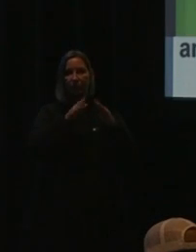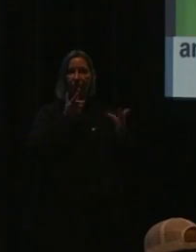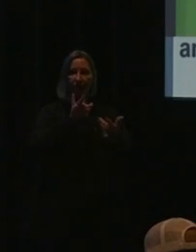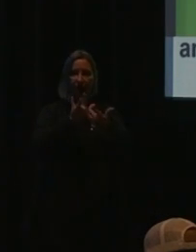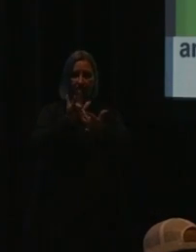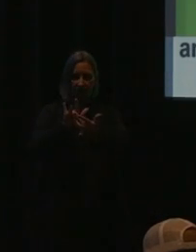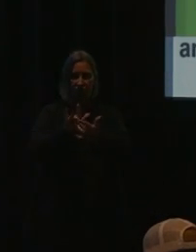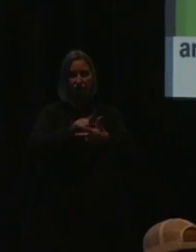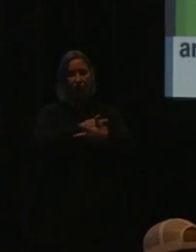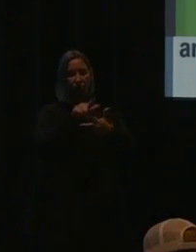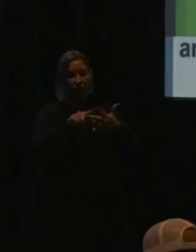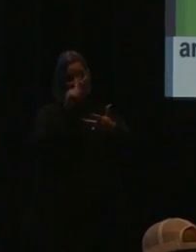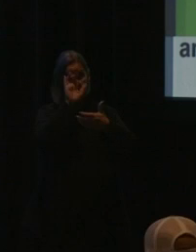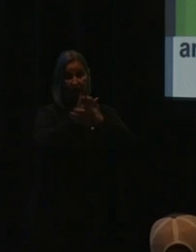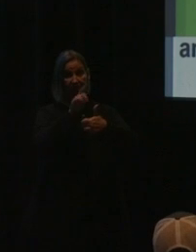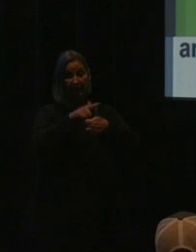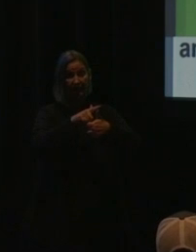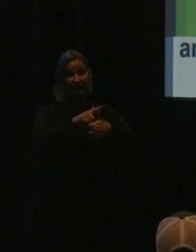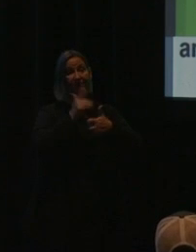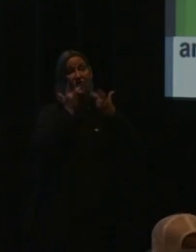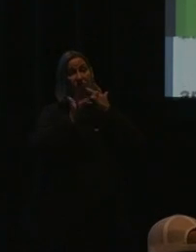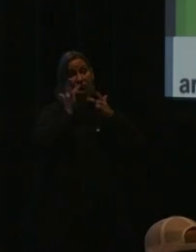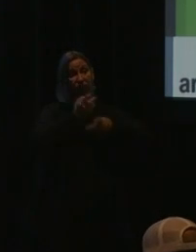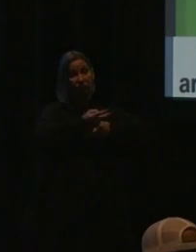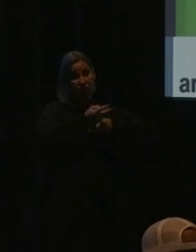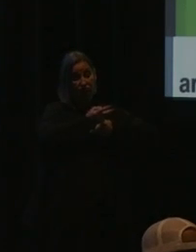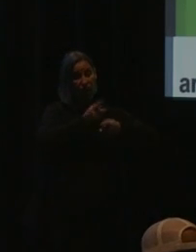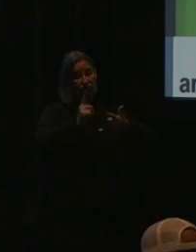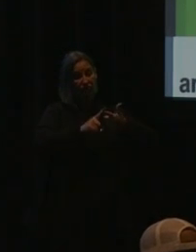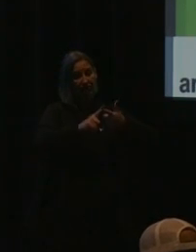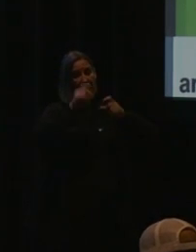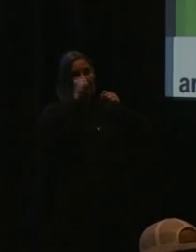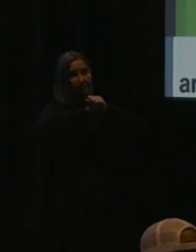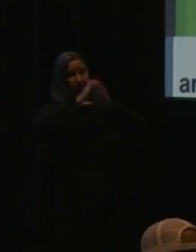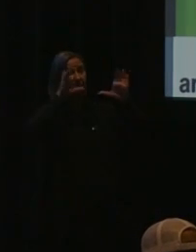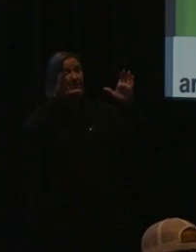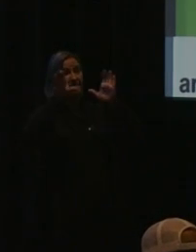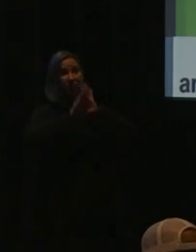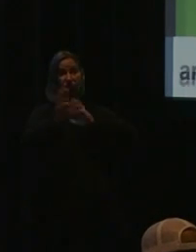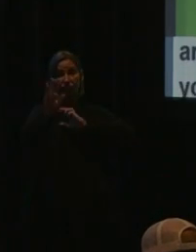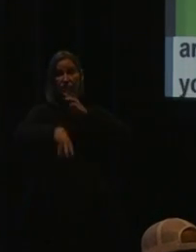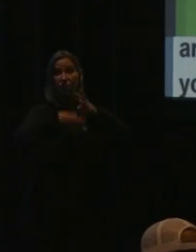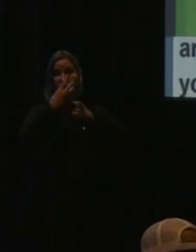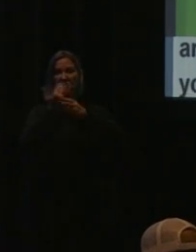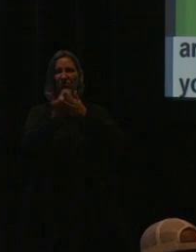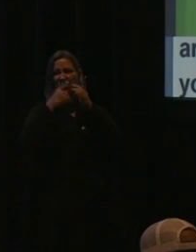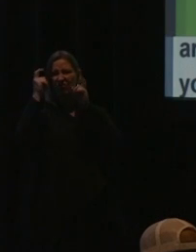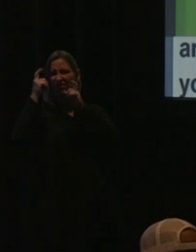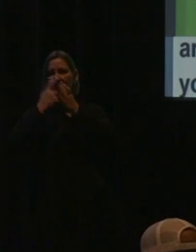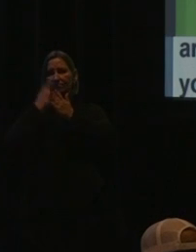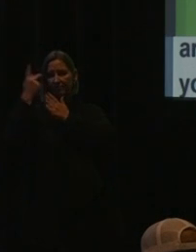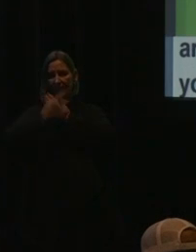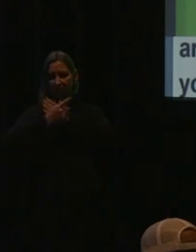programs of Green Spaces Alliance are land conservation and stewardship, Picture Your World, which is a youth photography program